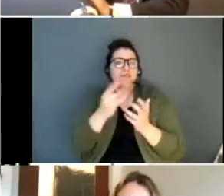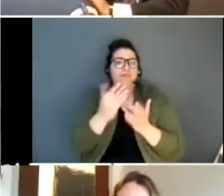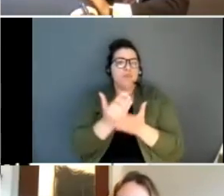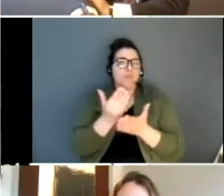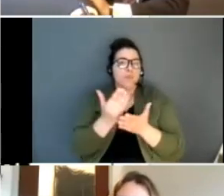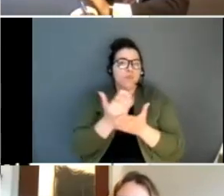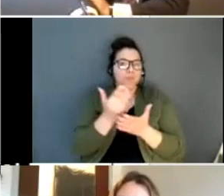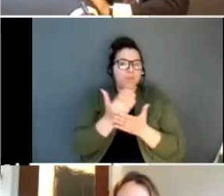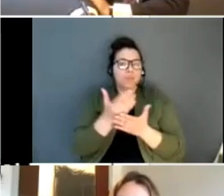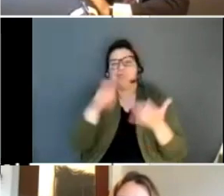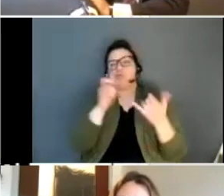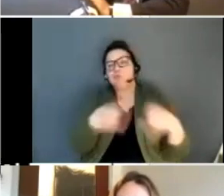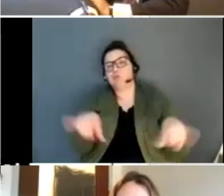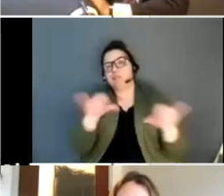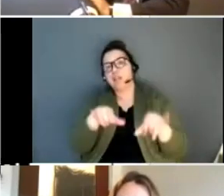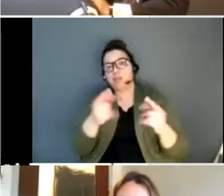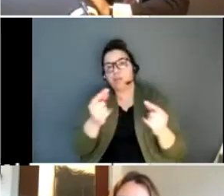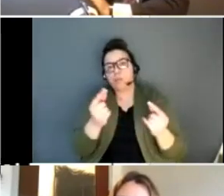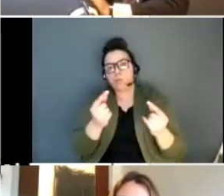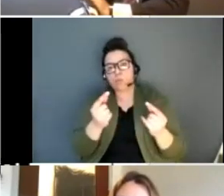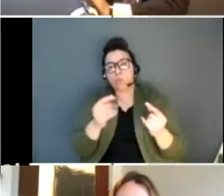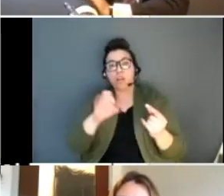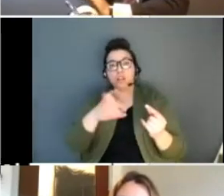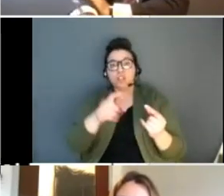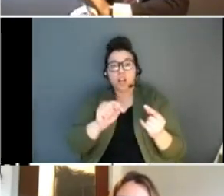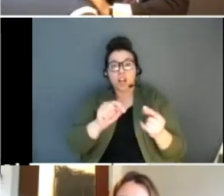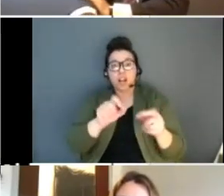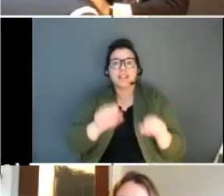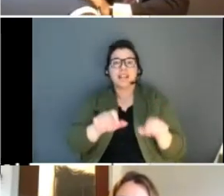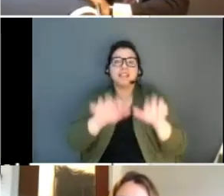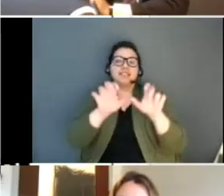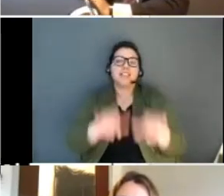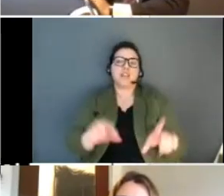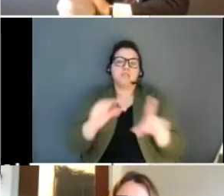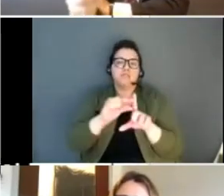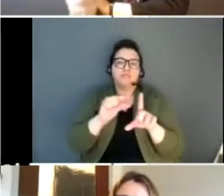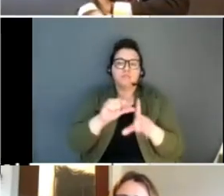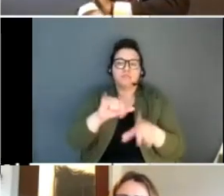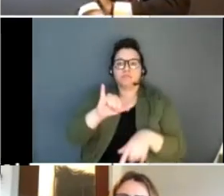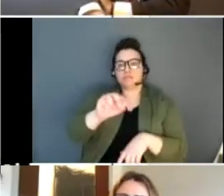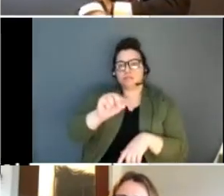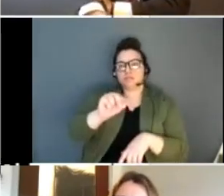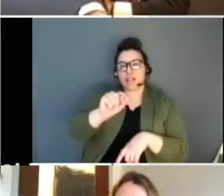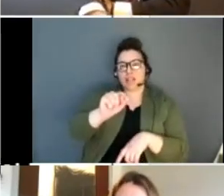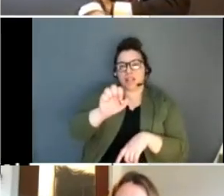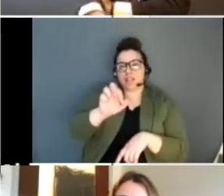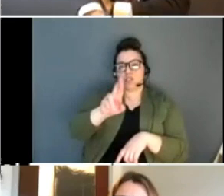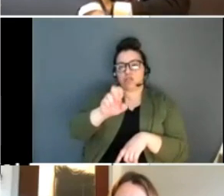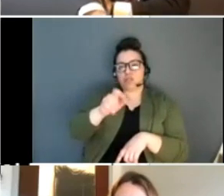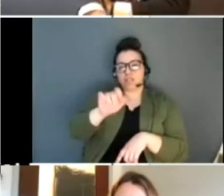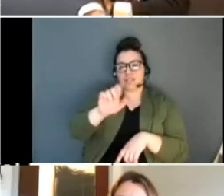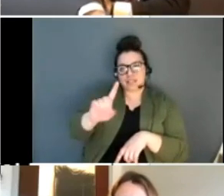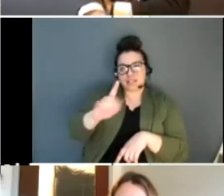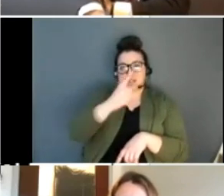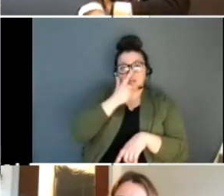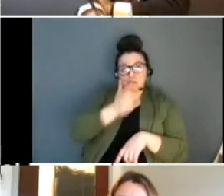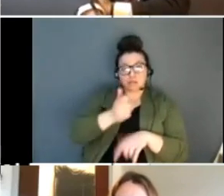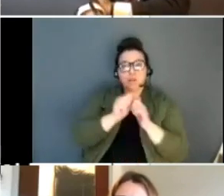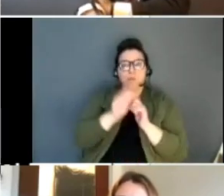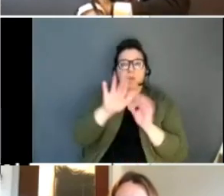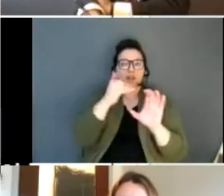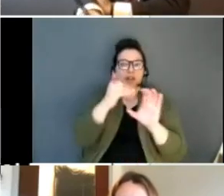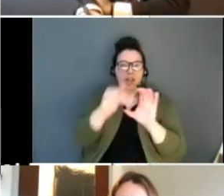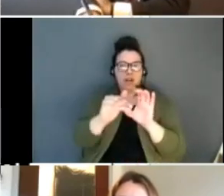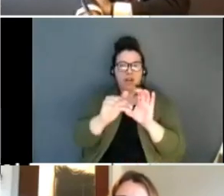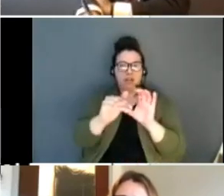routine, please go to the chat and type interested and your email address. And what we